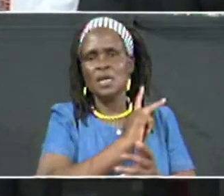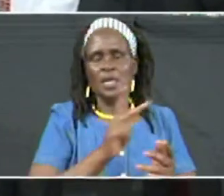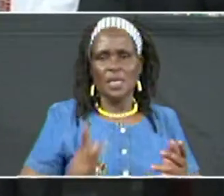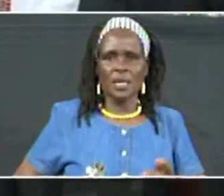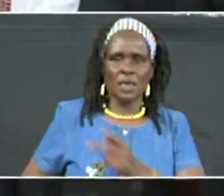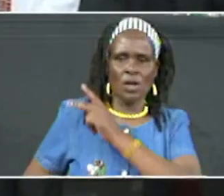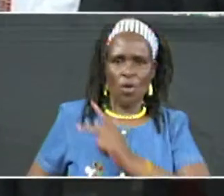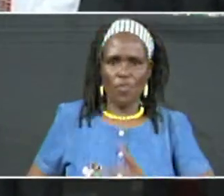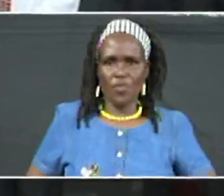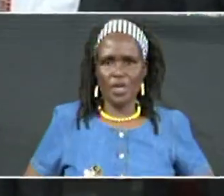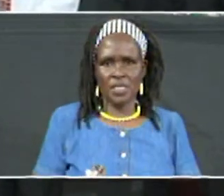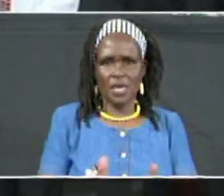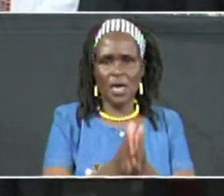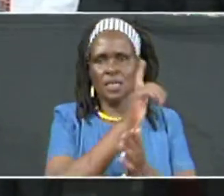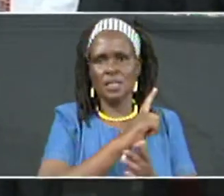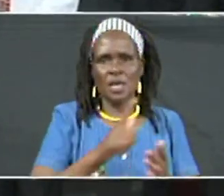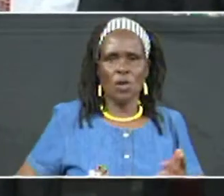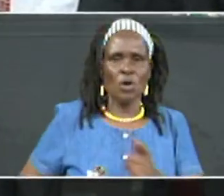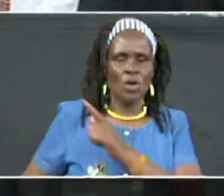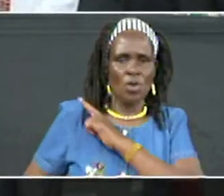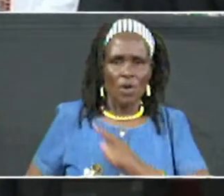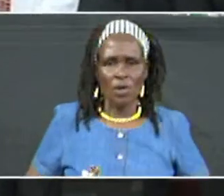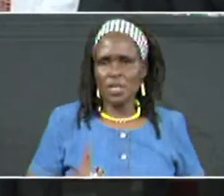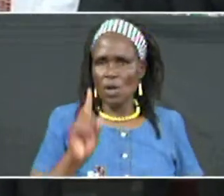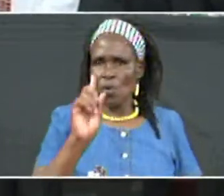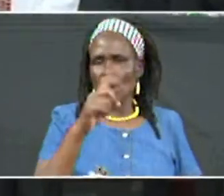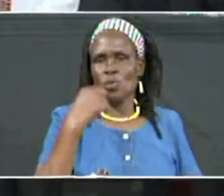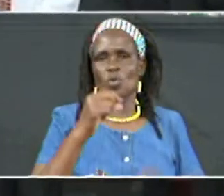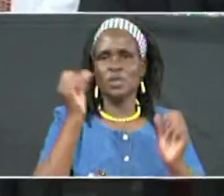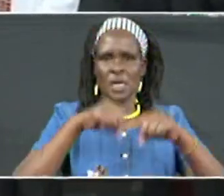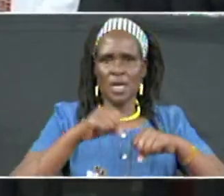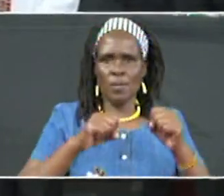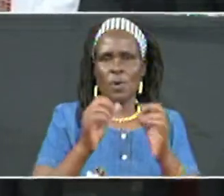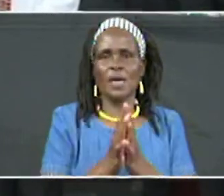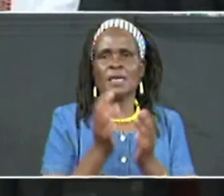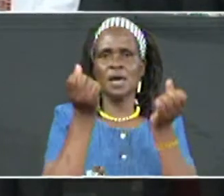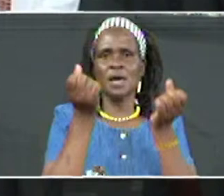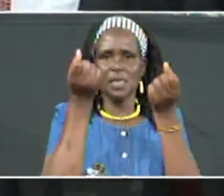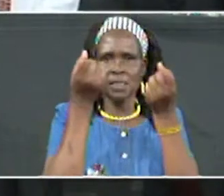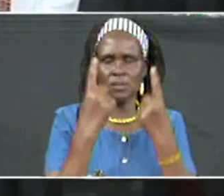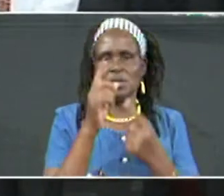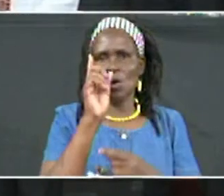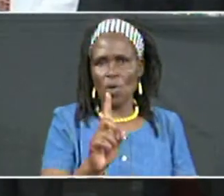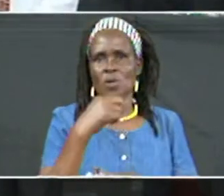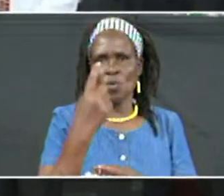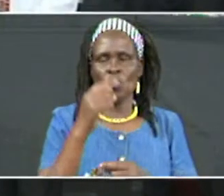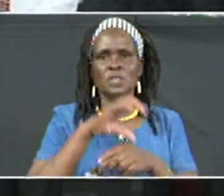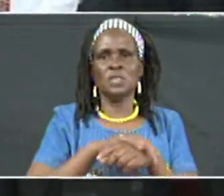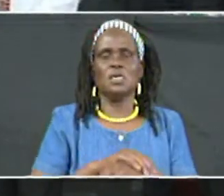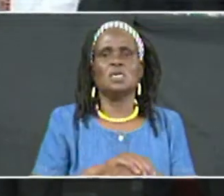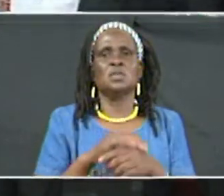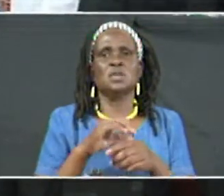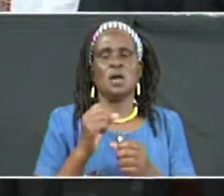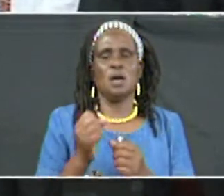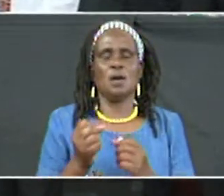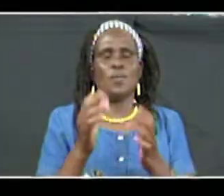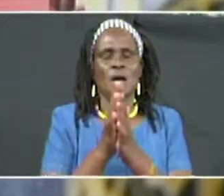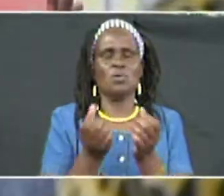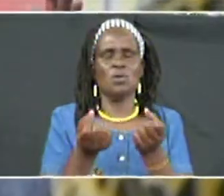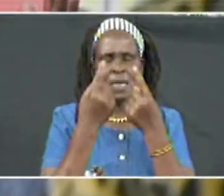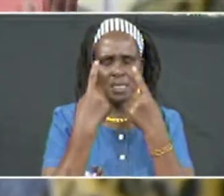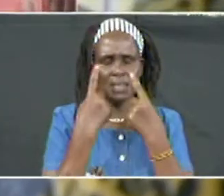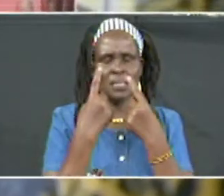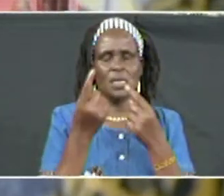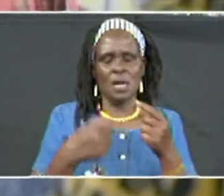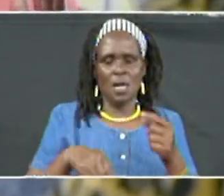of Lords, the one that is able, the one that understands, the one that came down to understand our